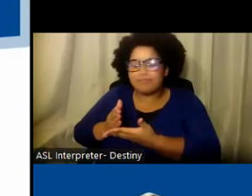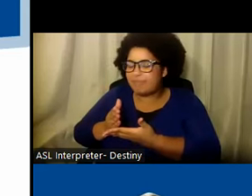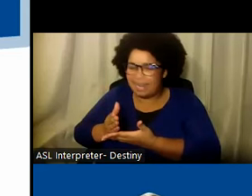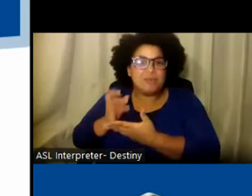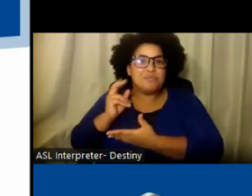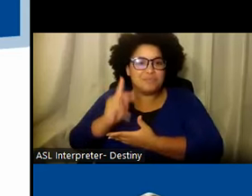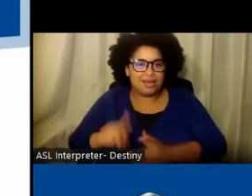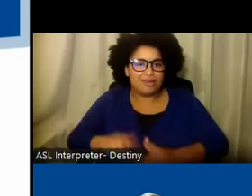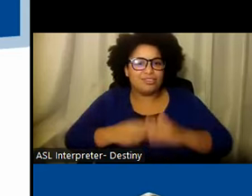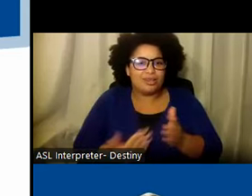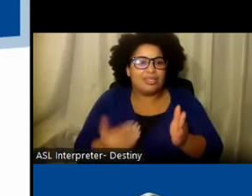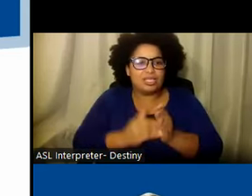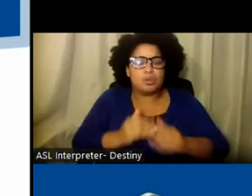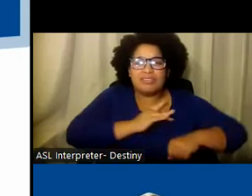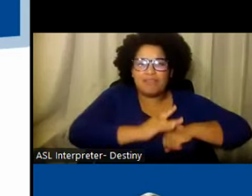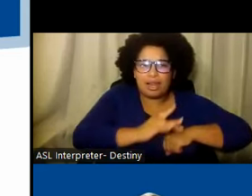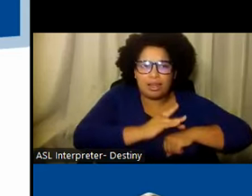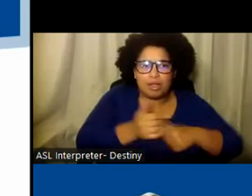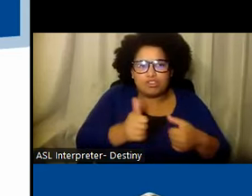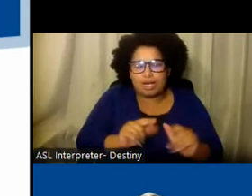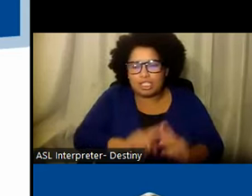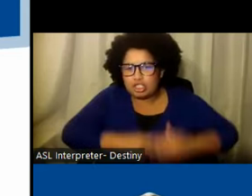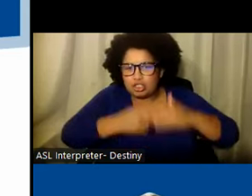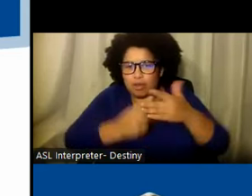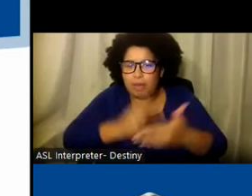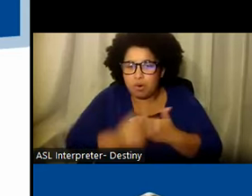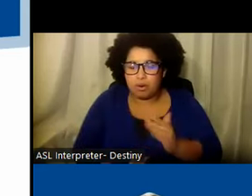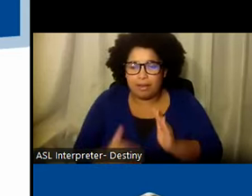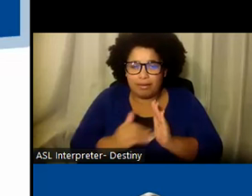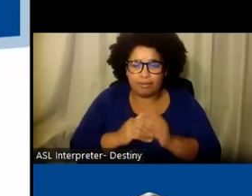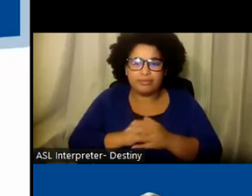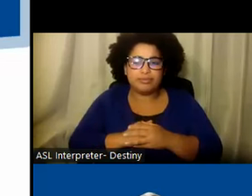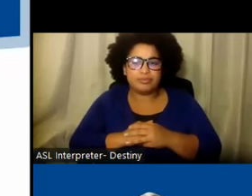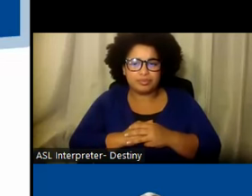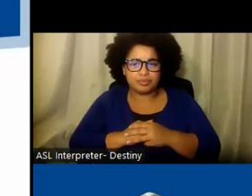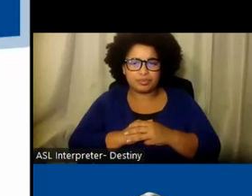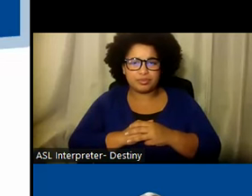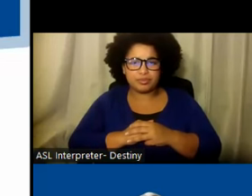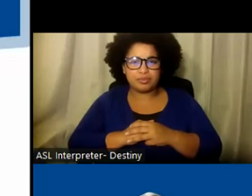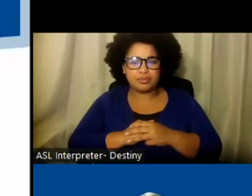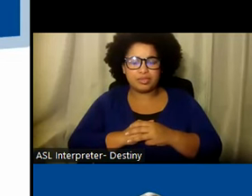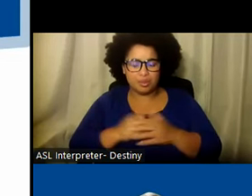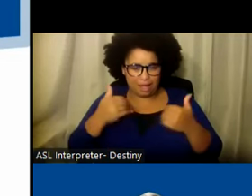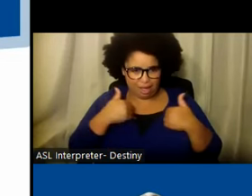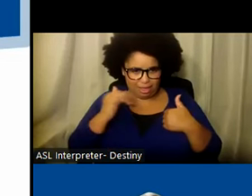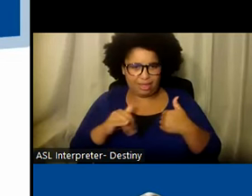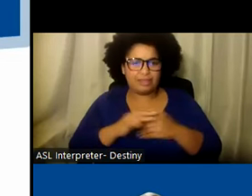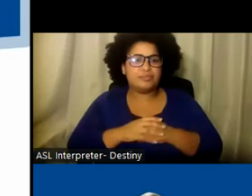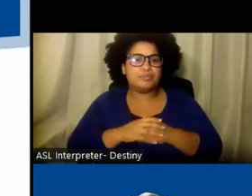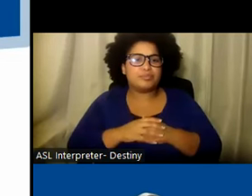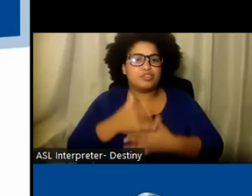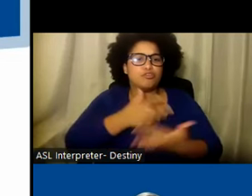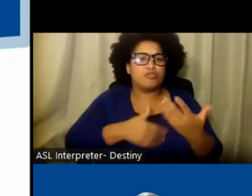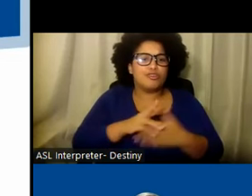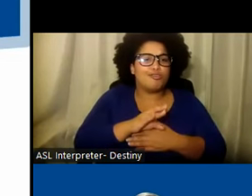emphasize what was available and try to really jumpstart that program. So we had that webinar on social wreck and camp.